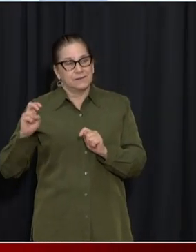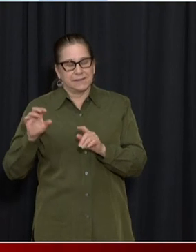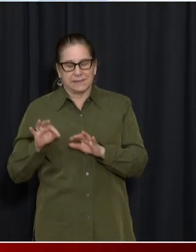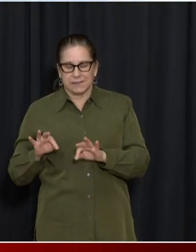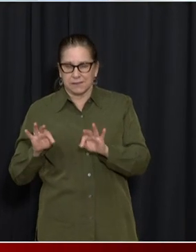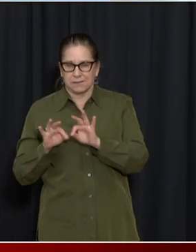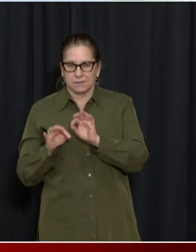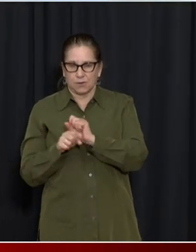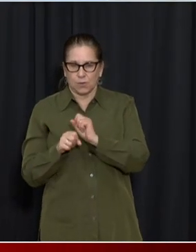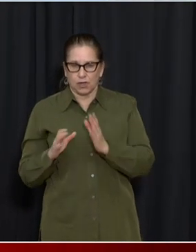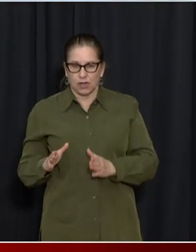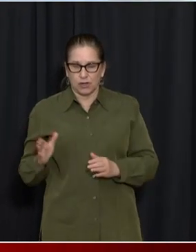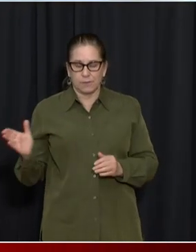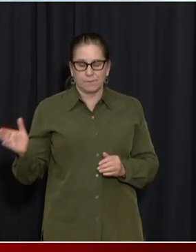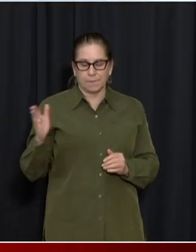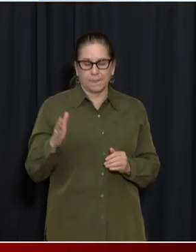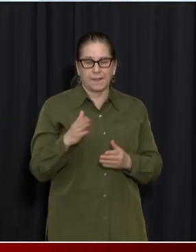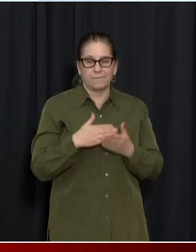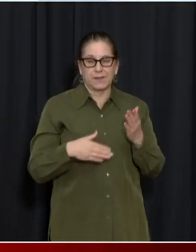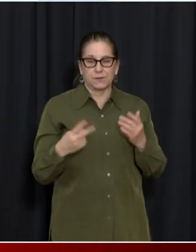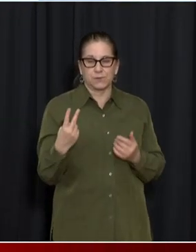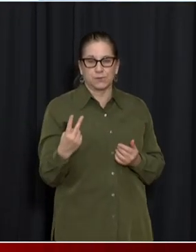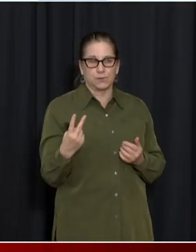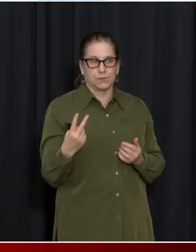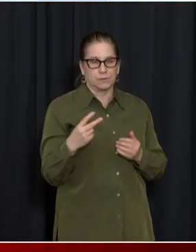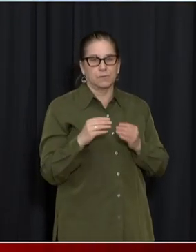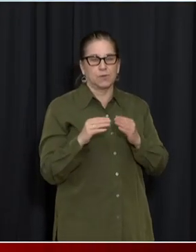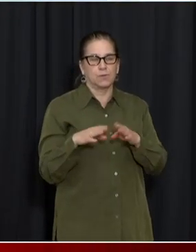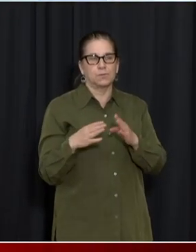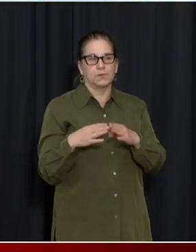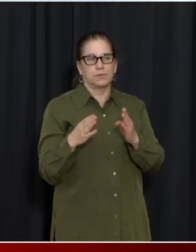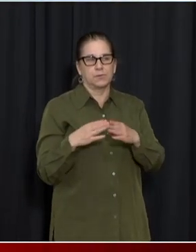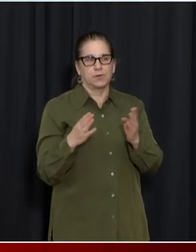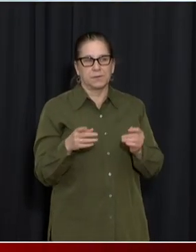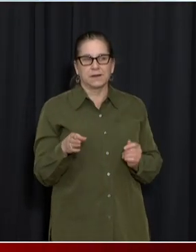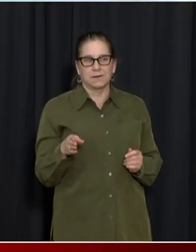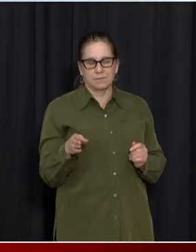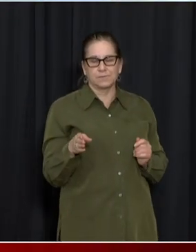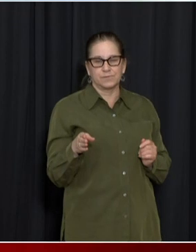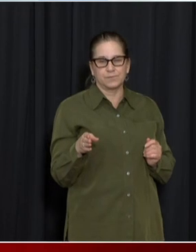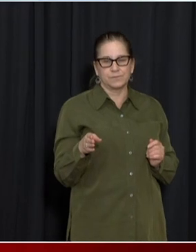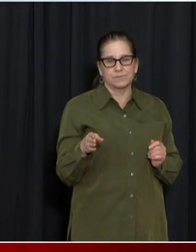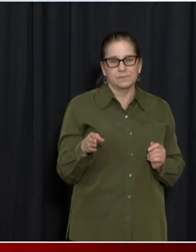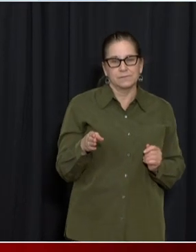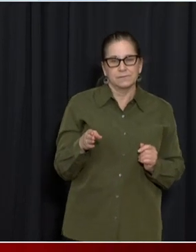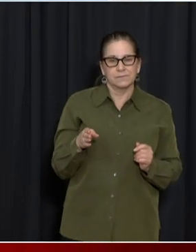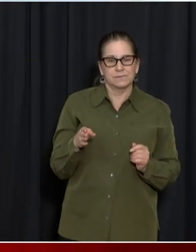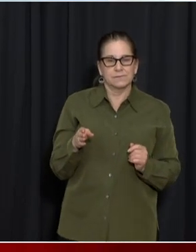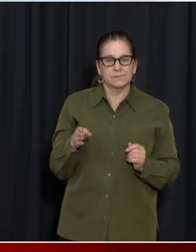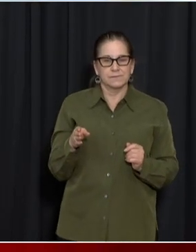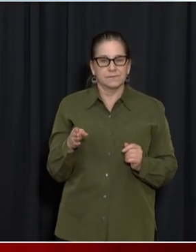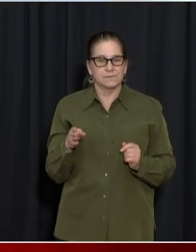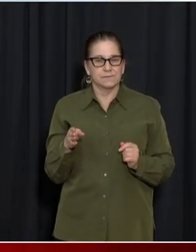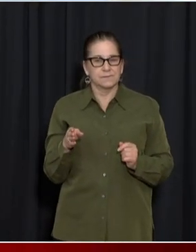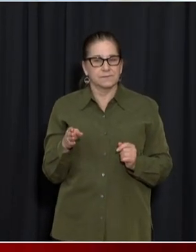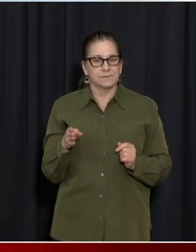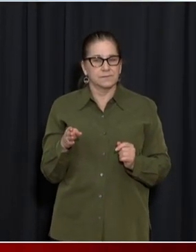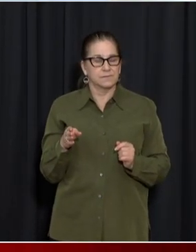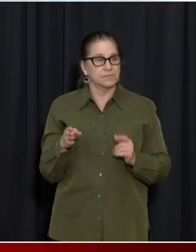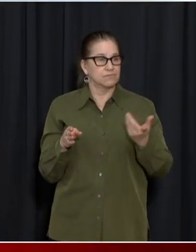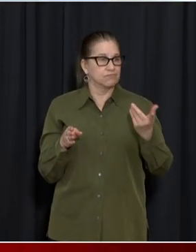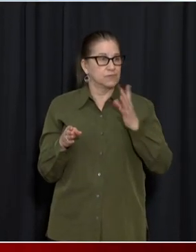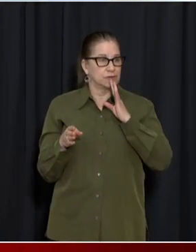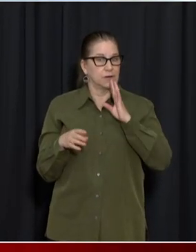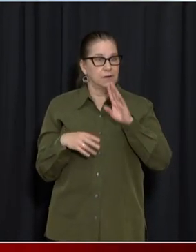2. And then in regards to the heroes of this unprecedented moment, our healthcare providers, the advisory group recommends that